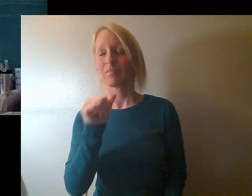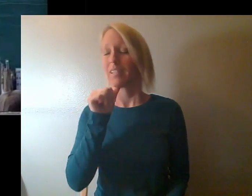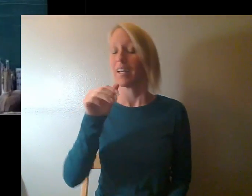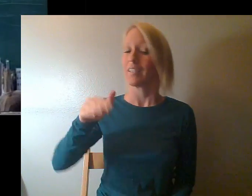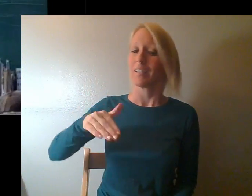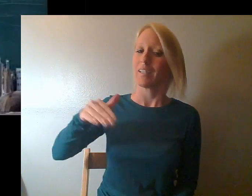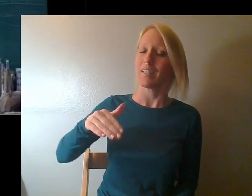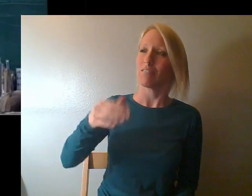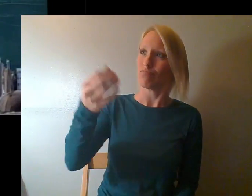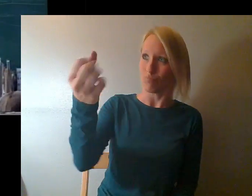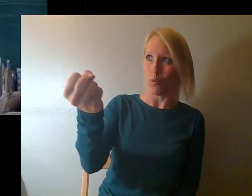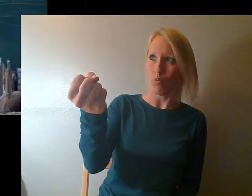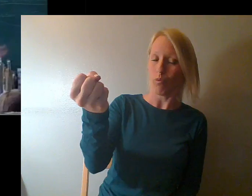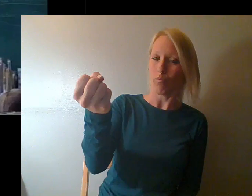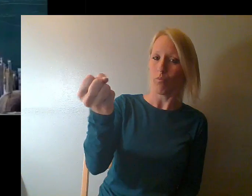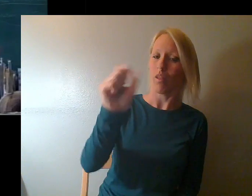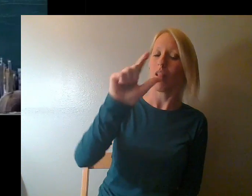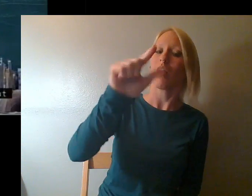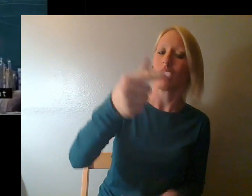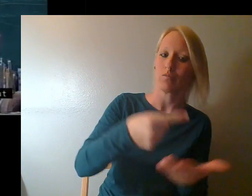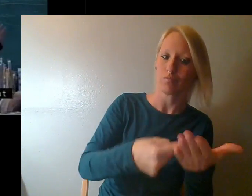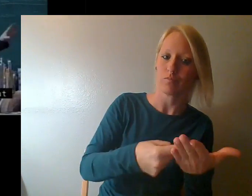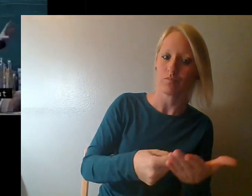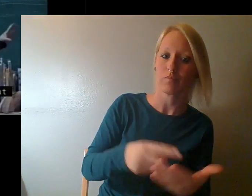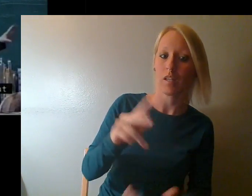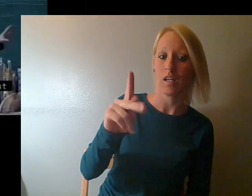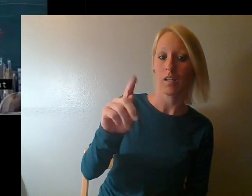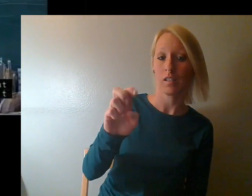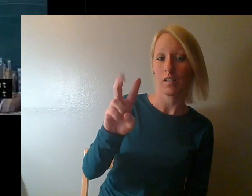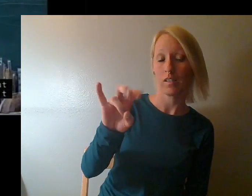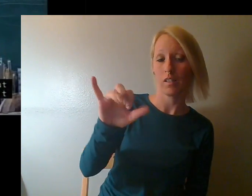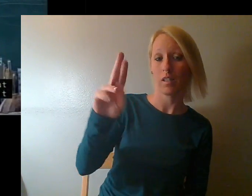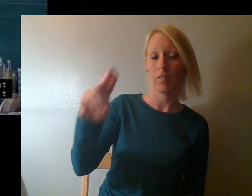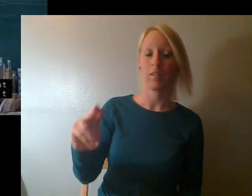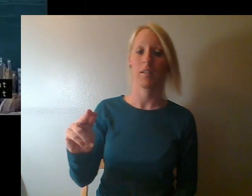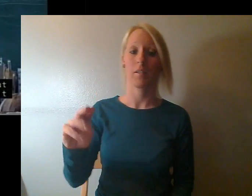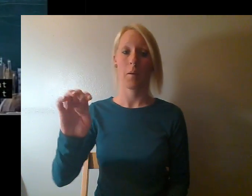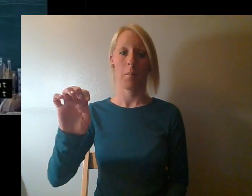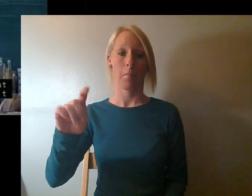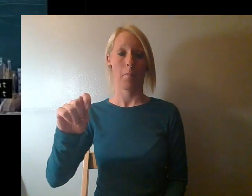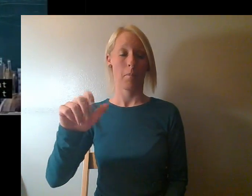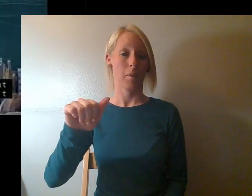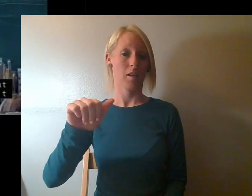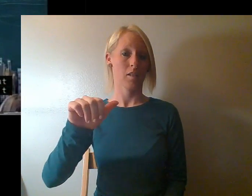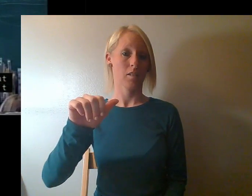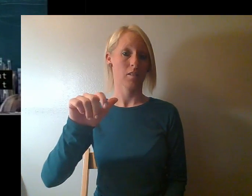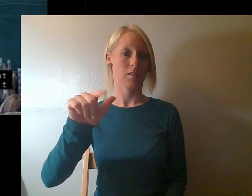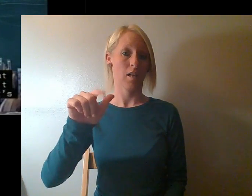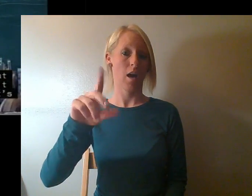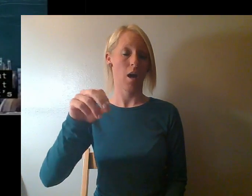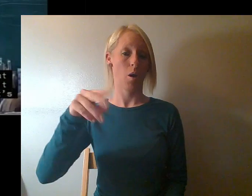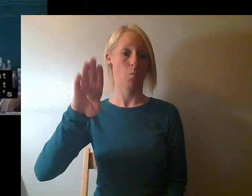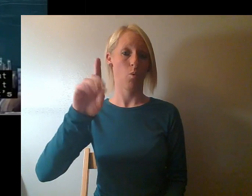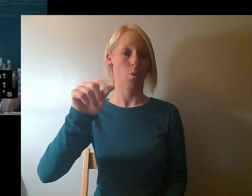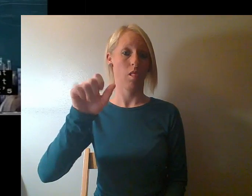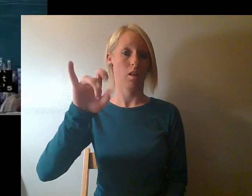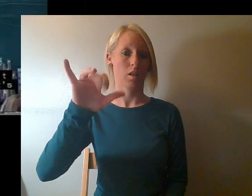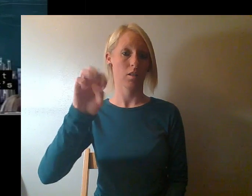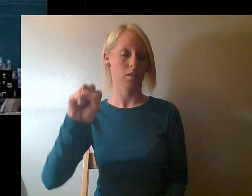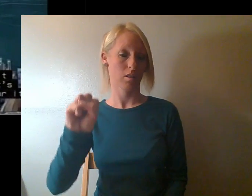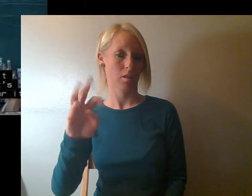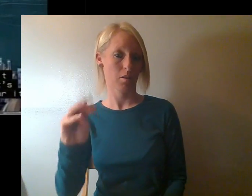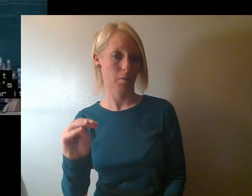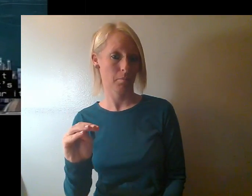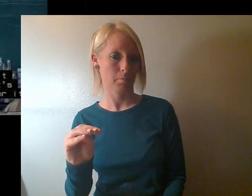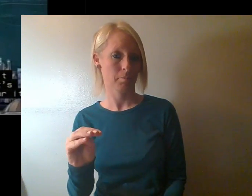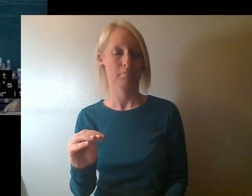Kevin? It's part of metabolism, but it's not. In other words, it works for metabolism, but it's not.